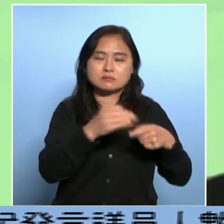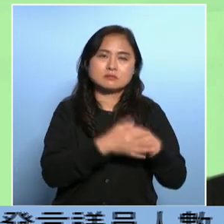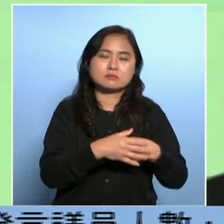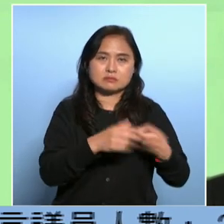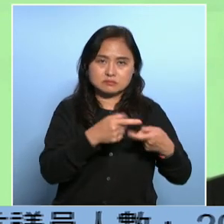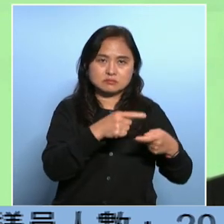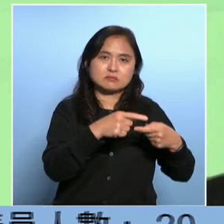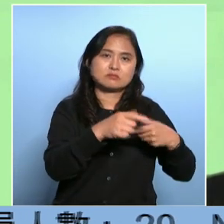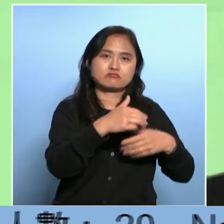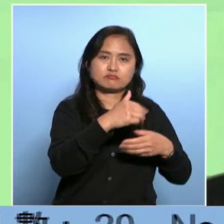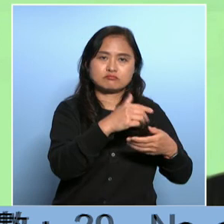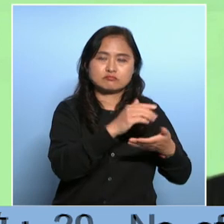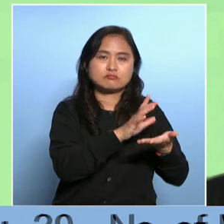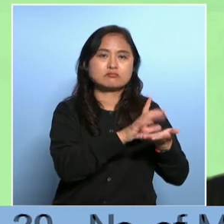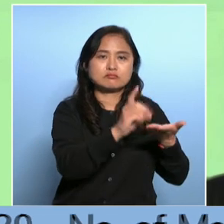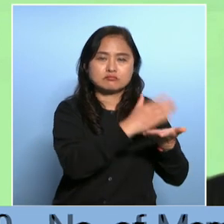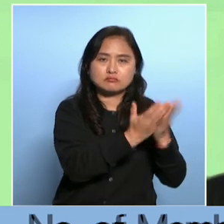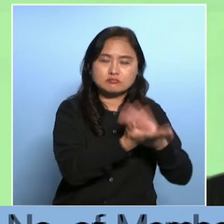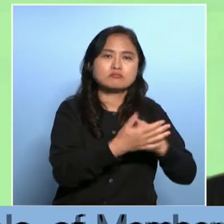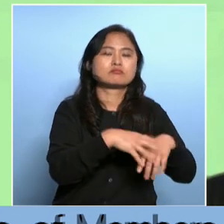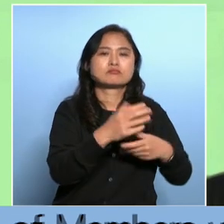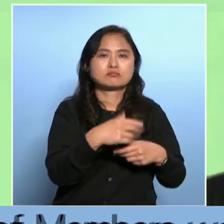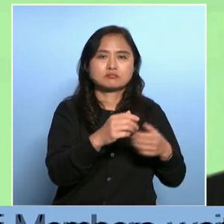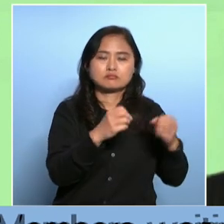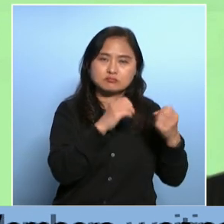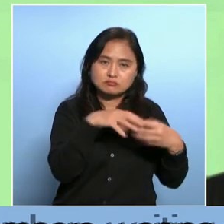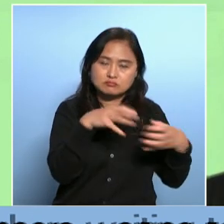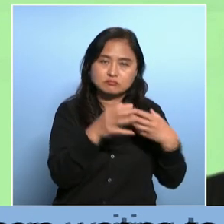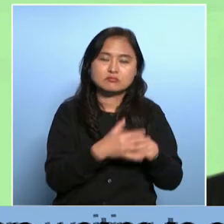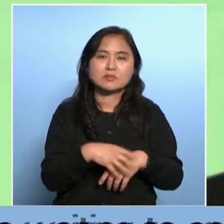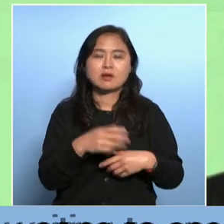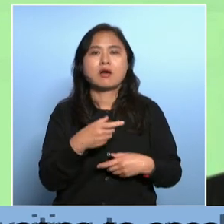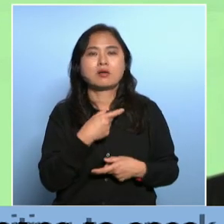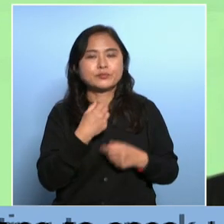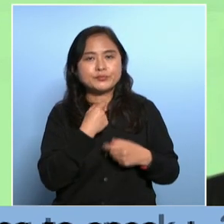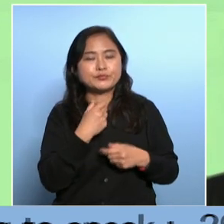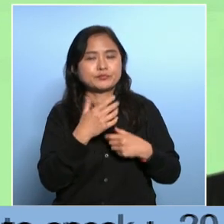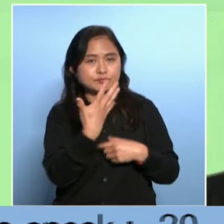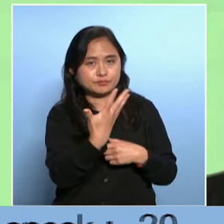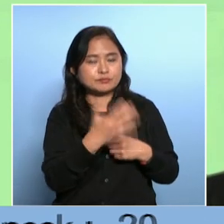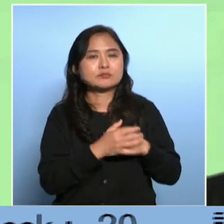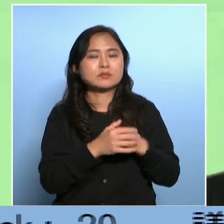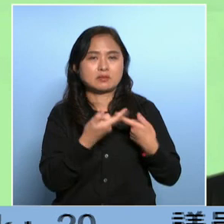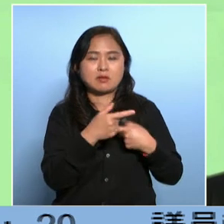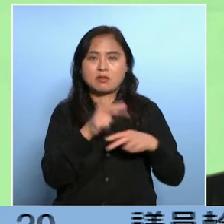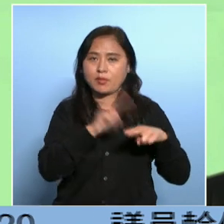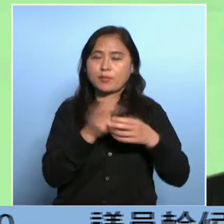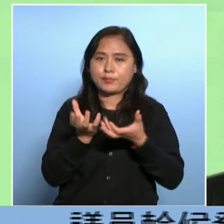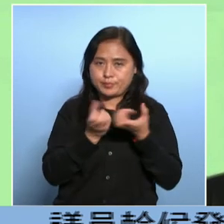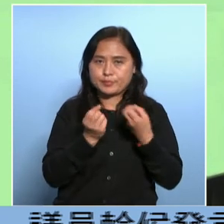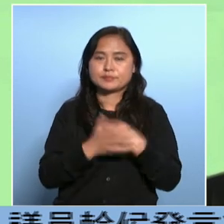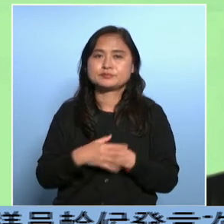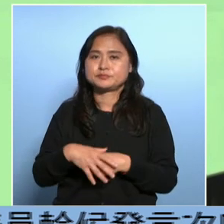policy secretaries. There was a meeting with central government and Sum Chan